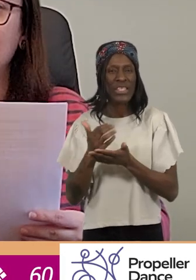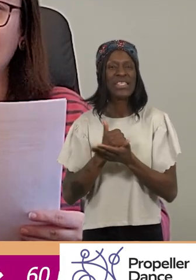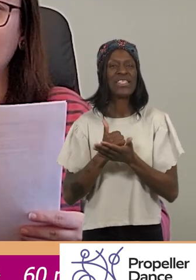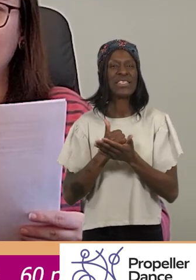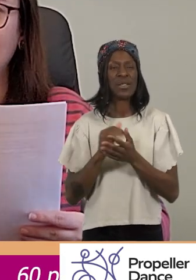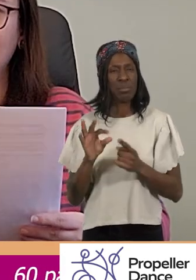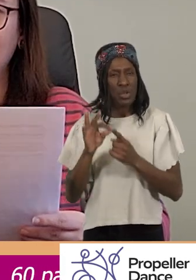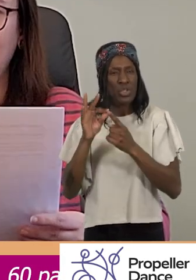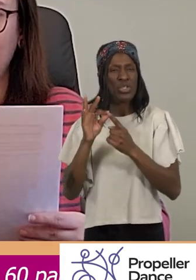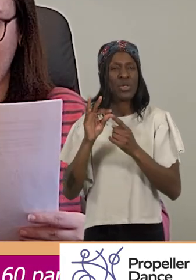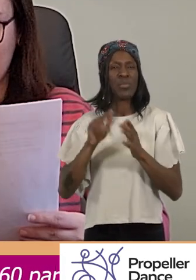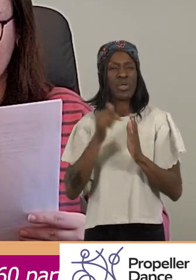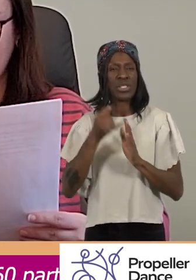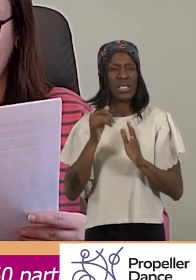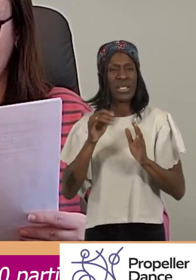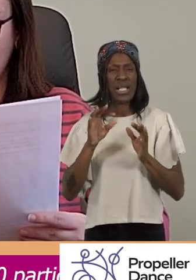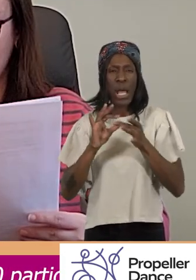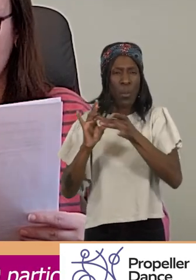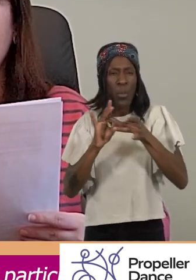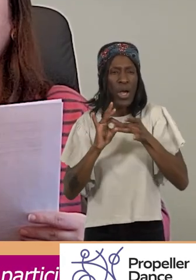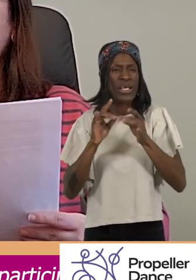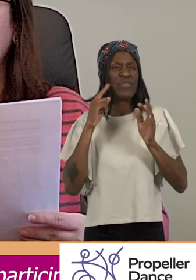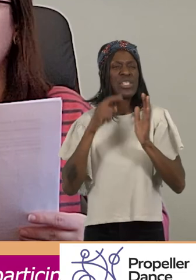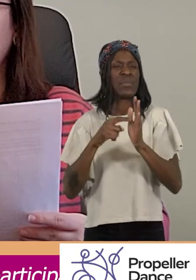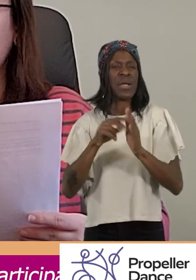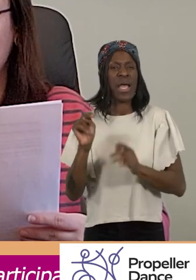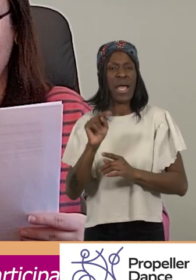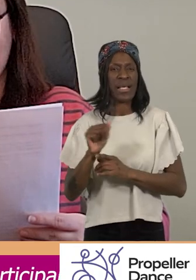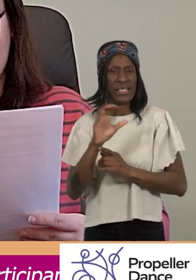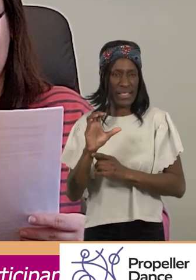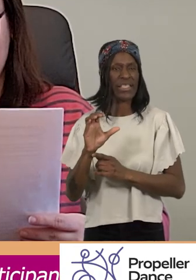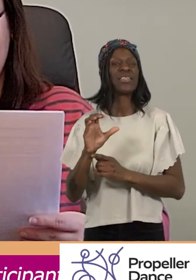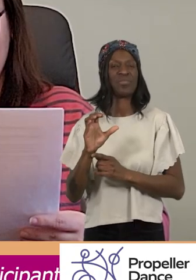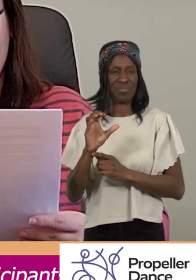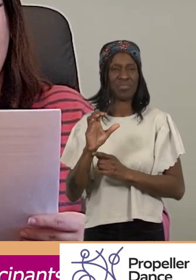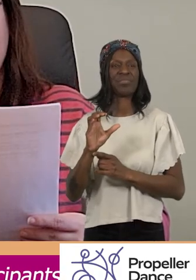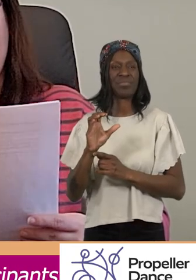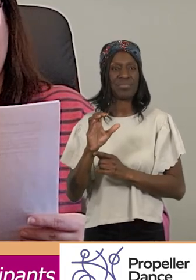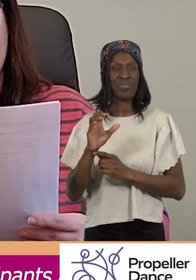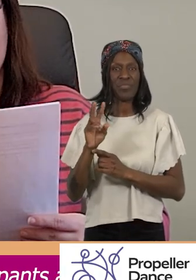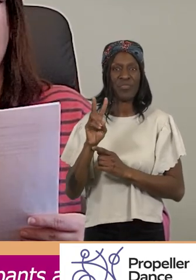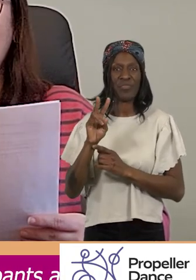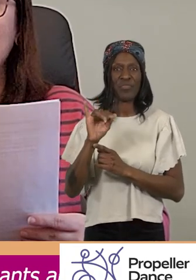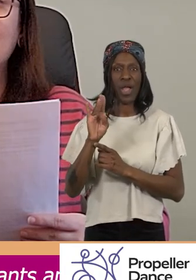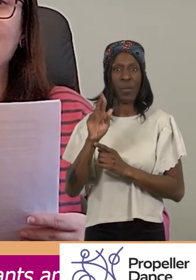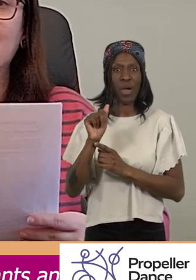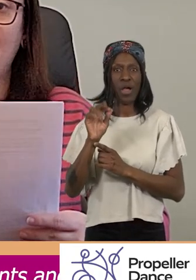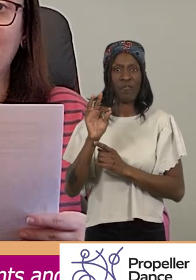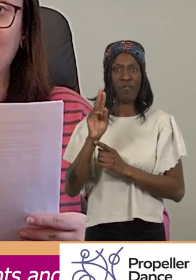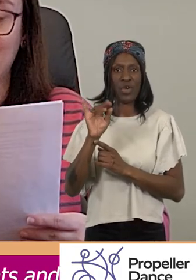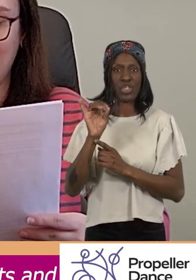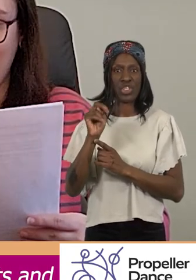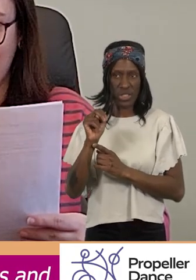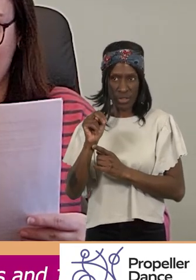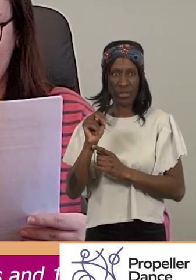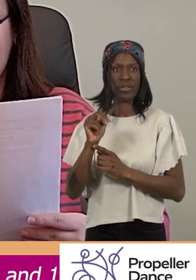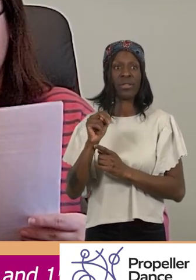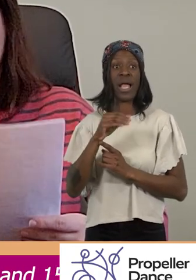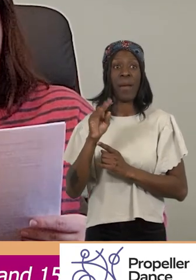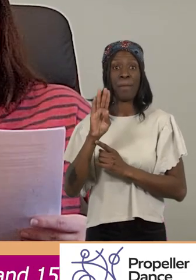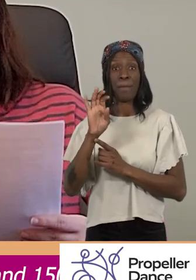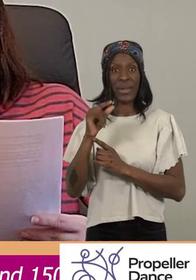from special project collaborations like with NAC National Arts Center, Vibrafusion Labs, and Bean